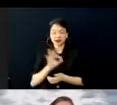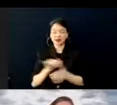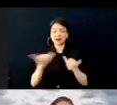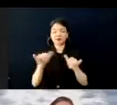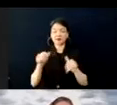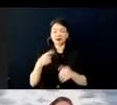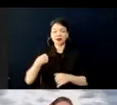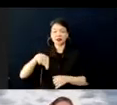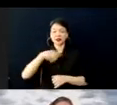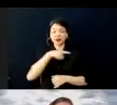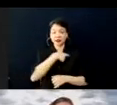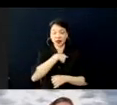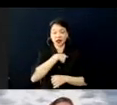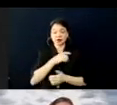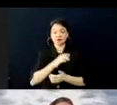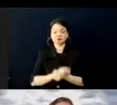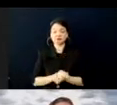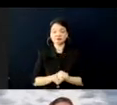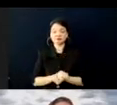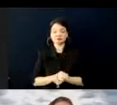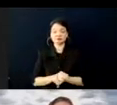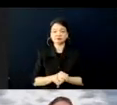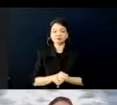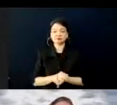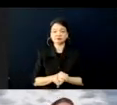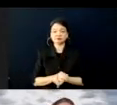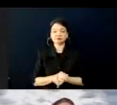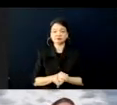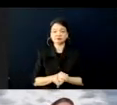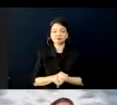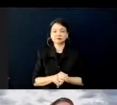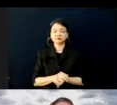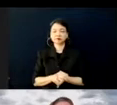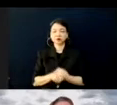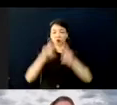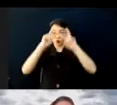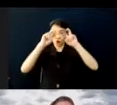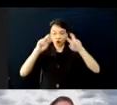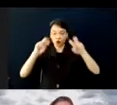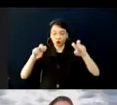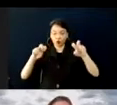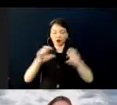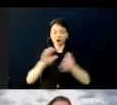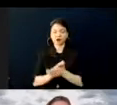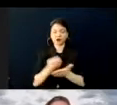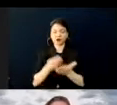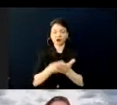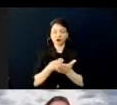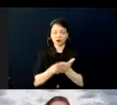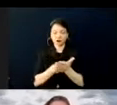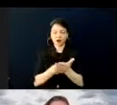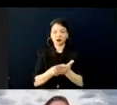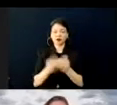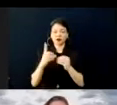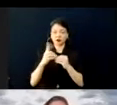as of the 2018 Financial Inclusion Insight Survey. So mobile money ownership in Indonesia actually remains quite